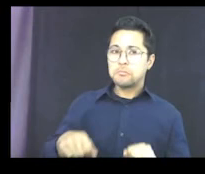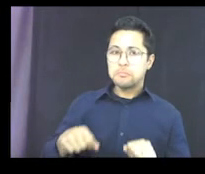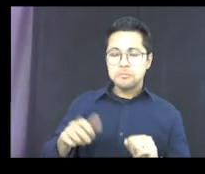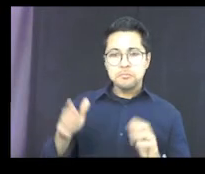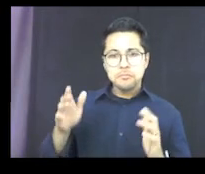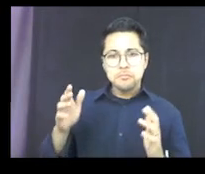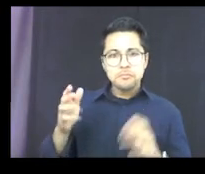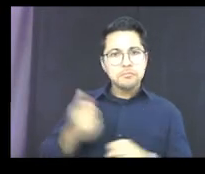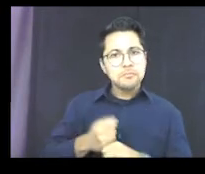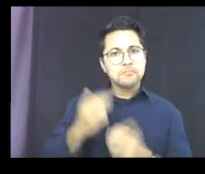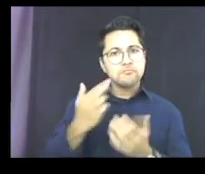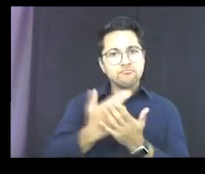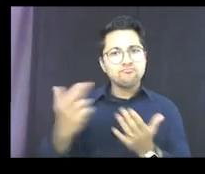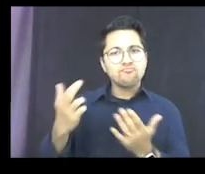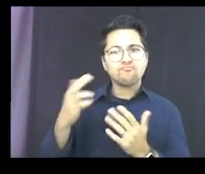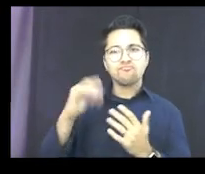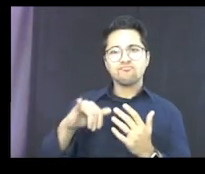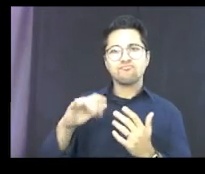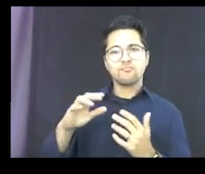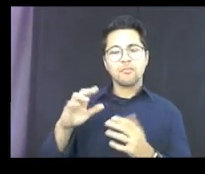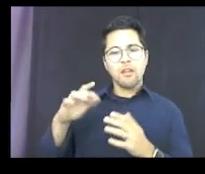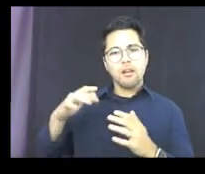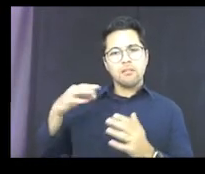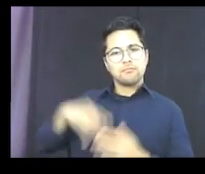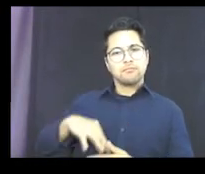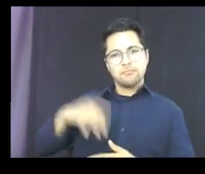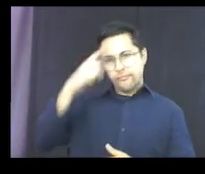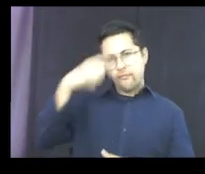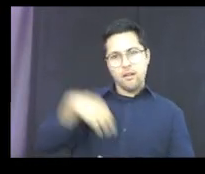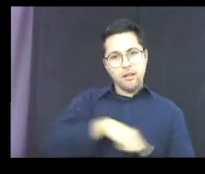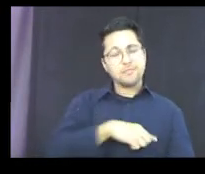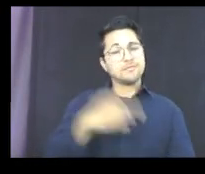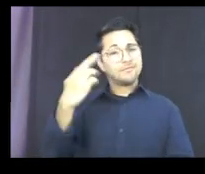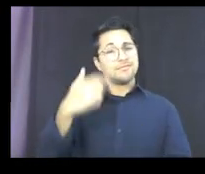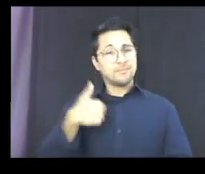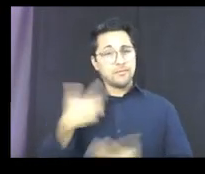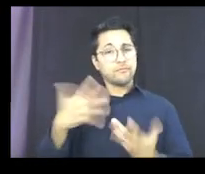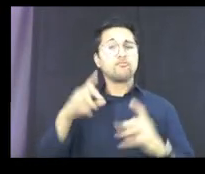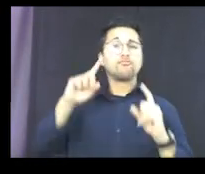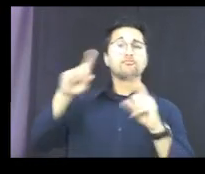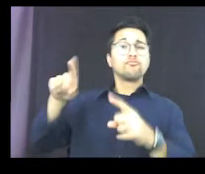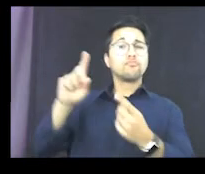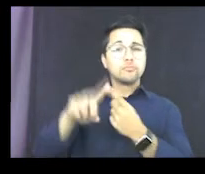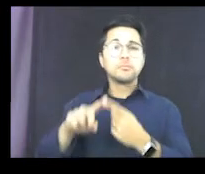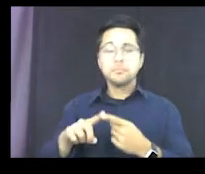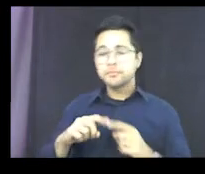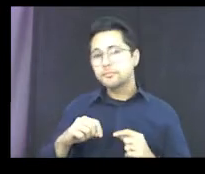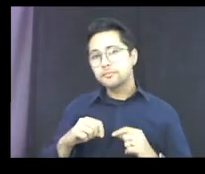get resources that are useful. Because I have gone